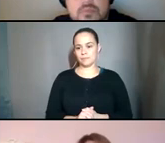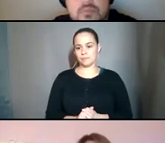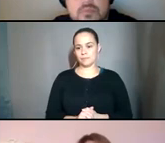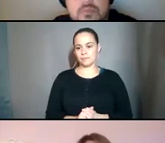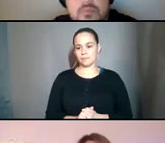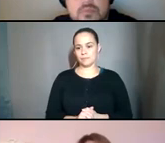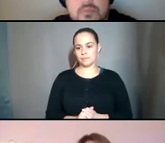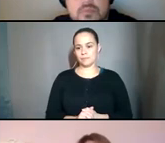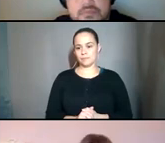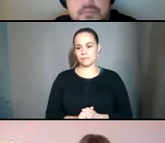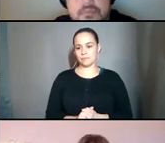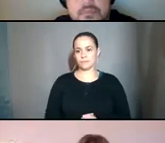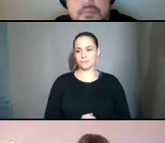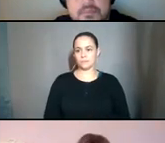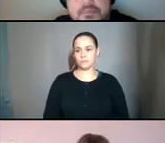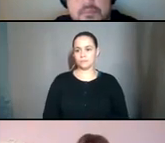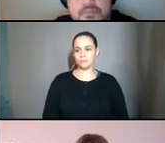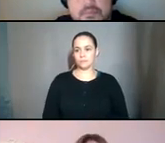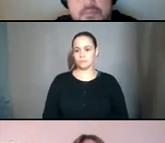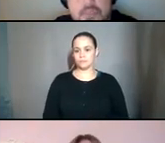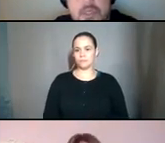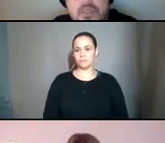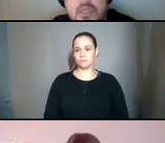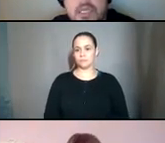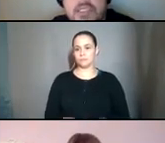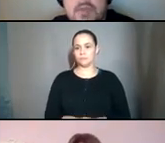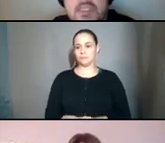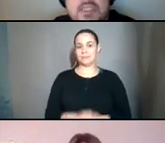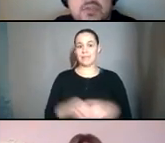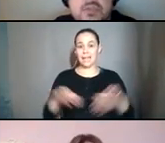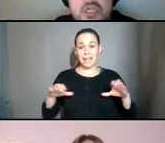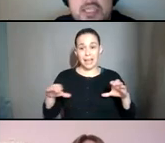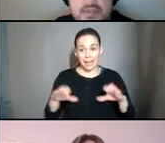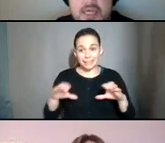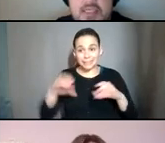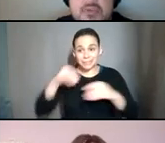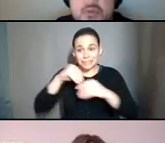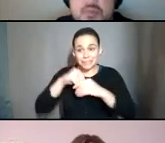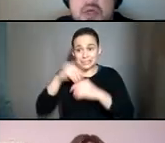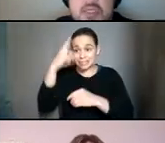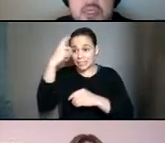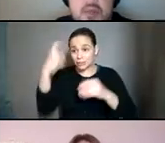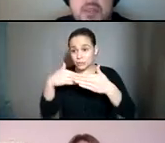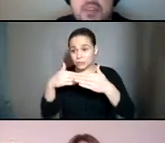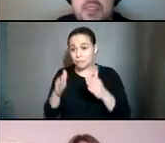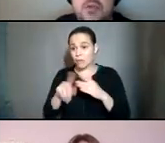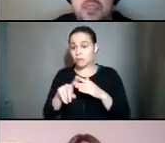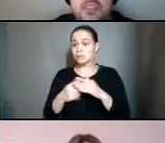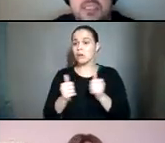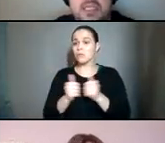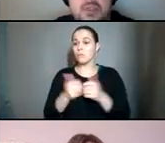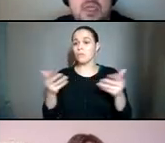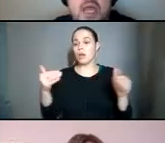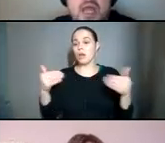Activities in Dreambox start with open-ended investigations